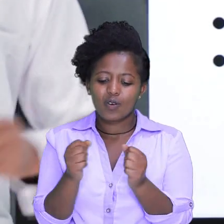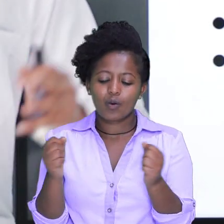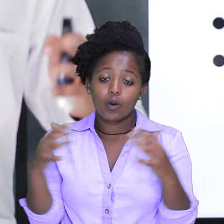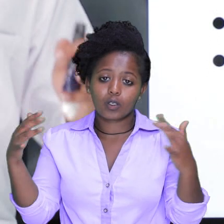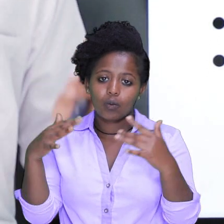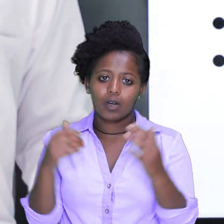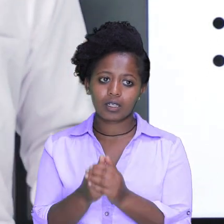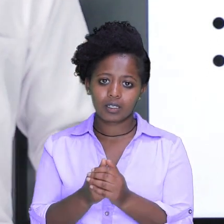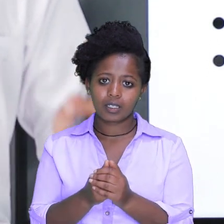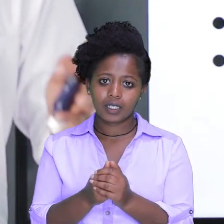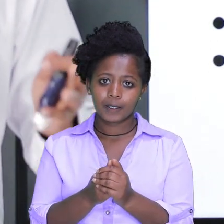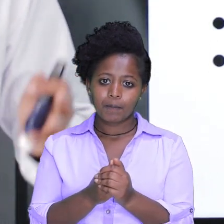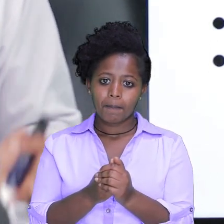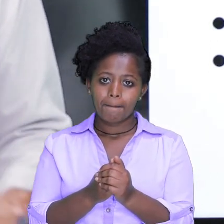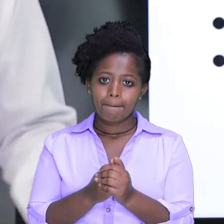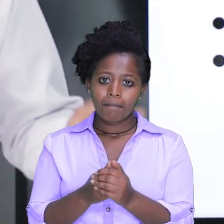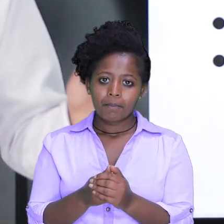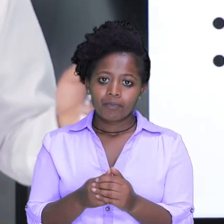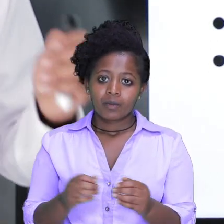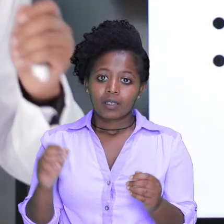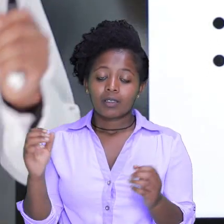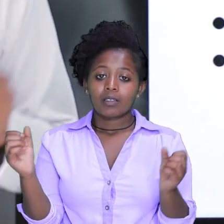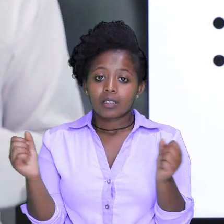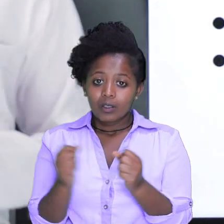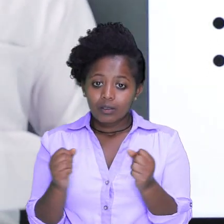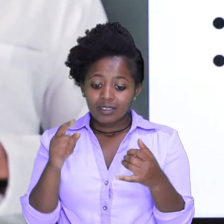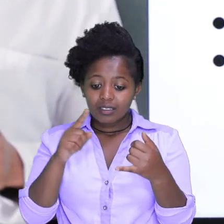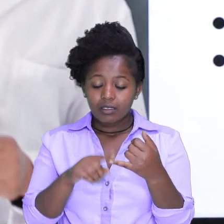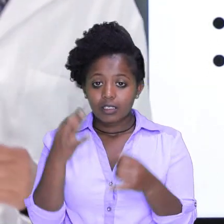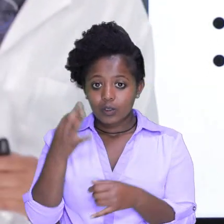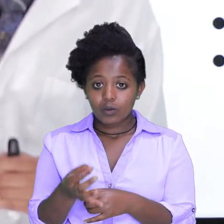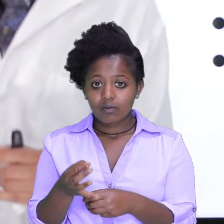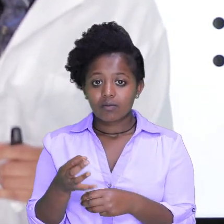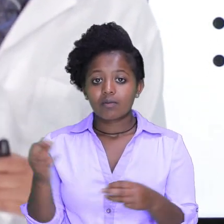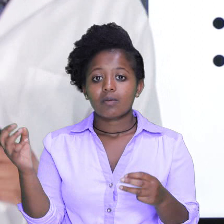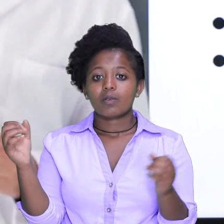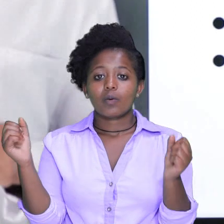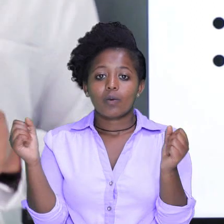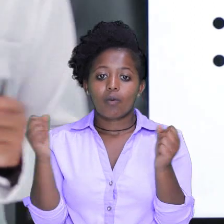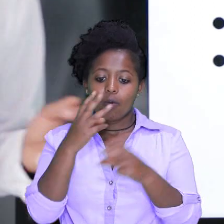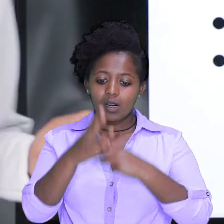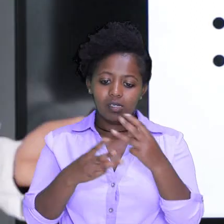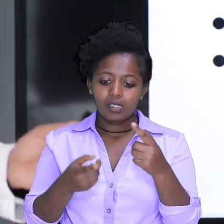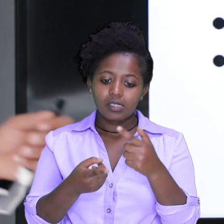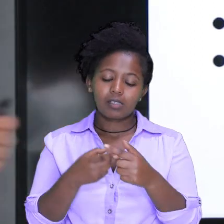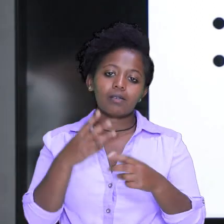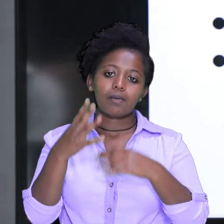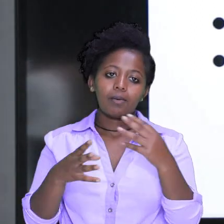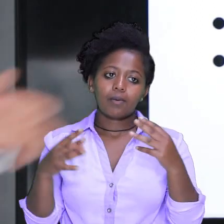or the manifestation of Cold War after the end of World War II. The